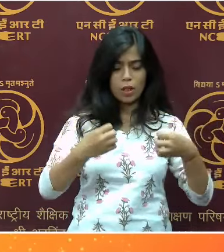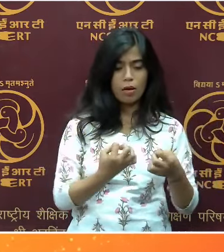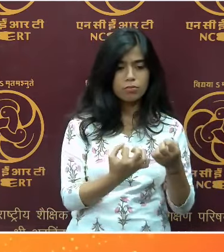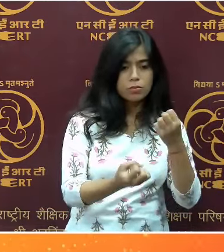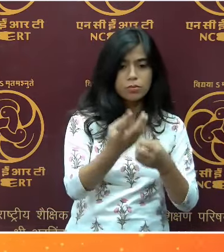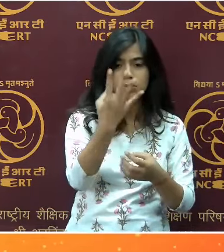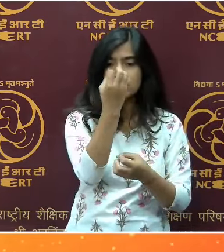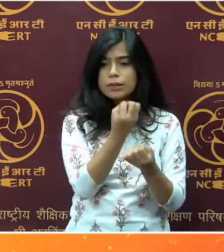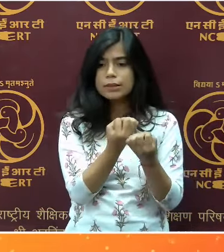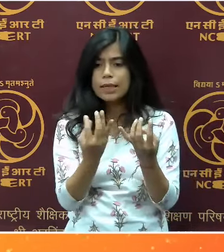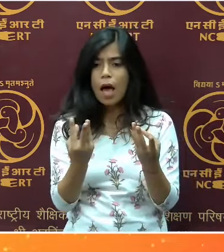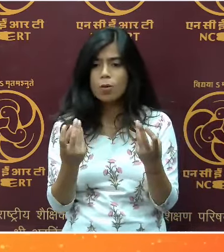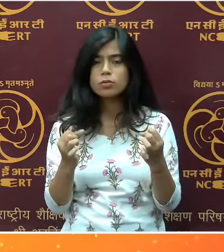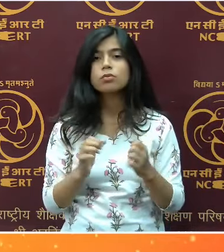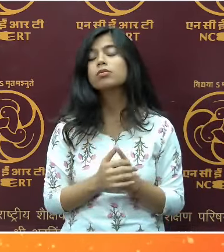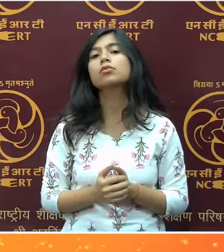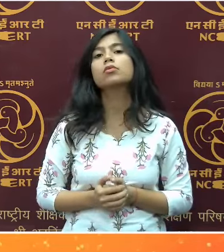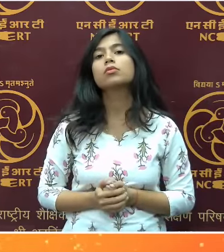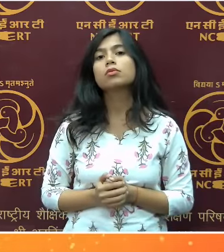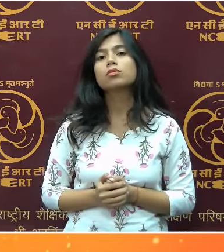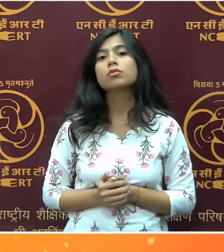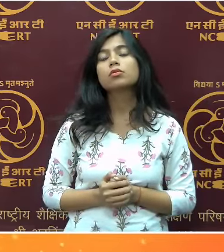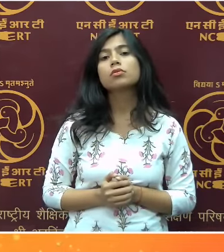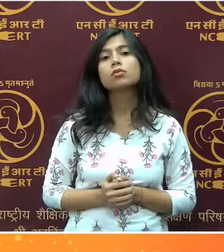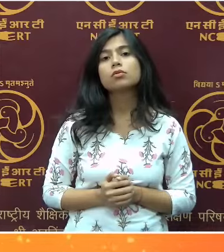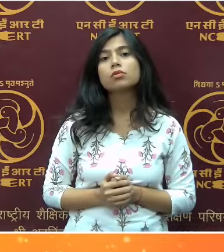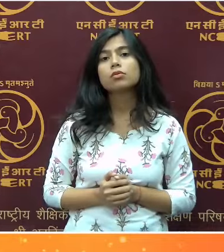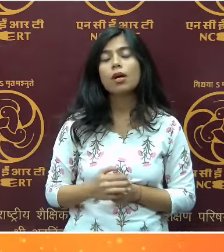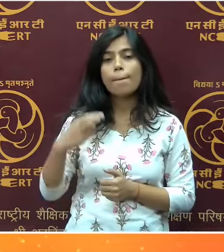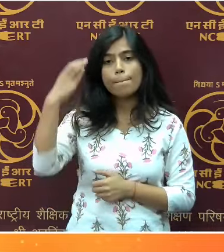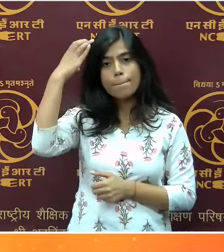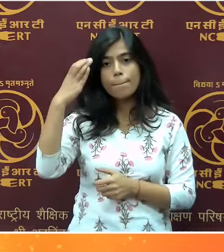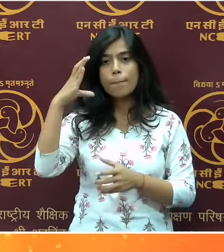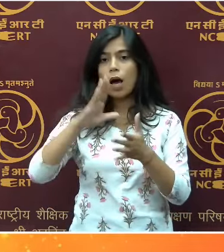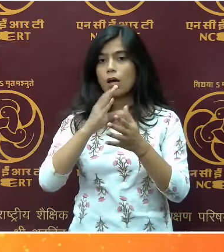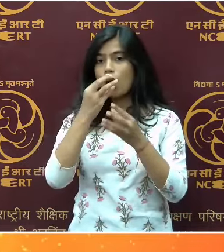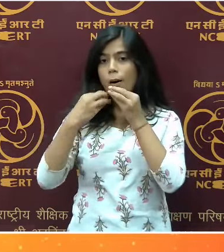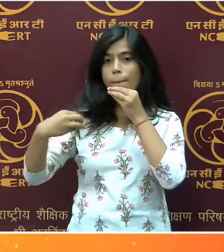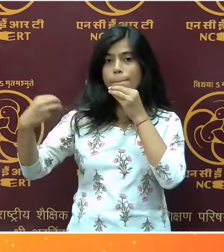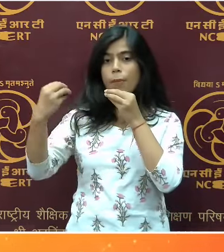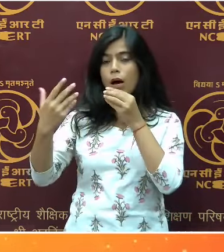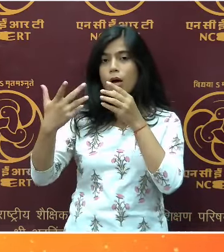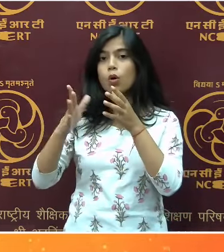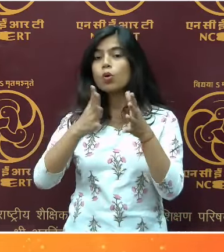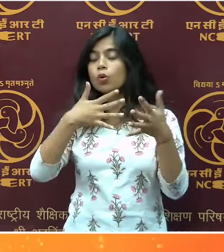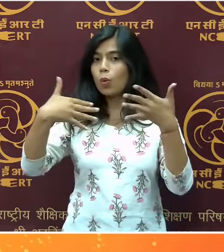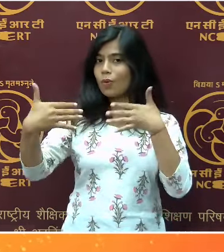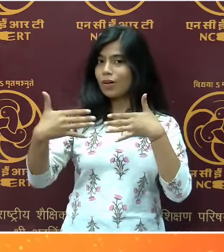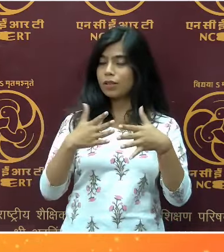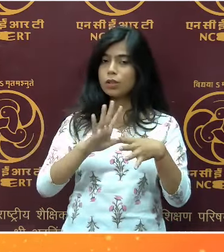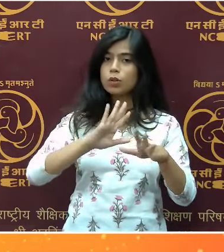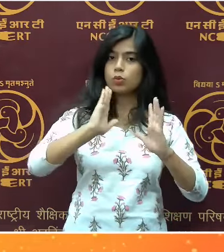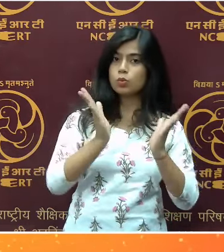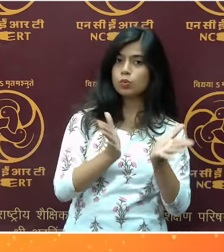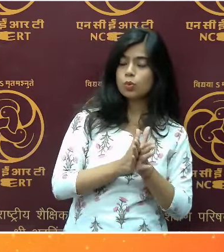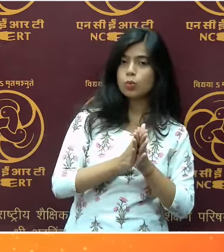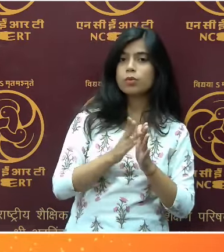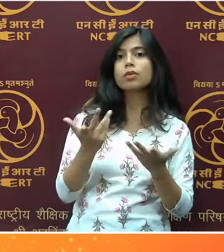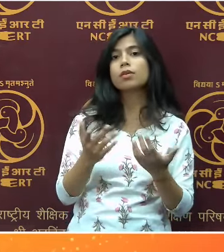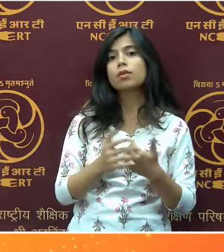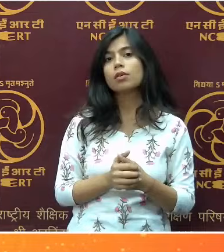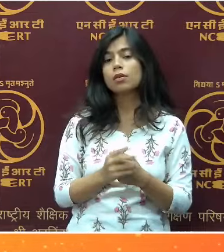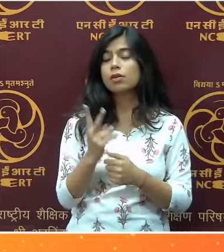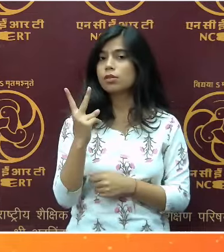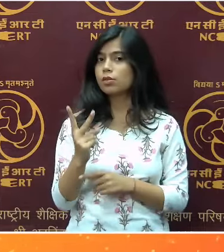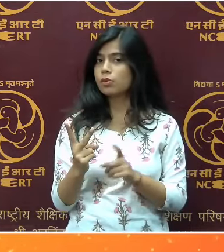charges in this first case, balloon and air is equal to the total number of charge in the second